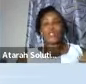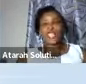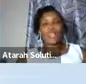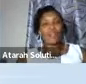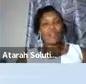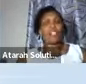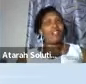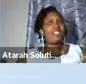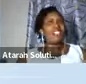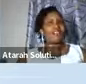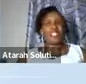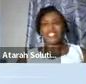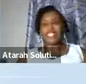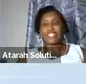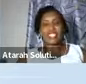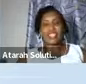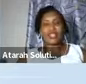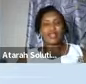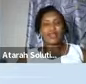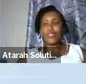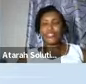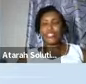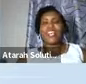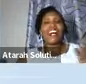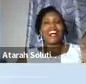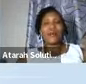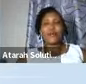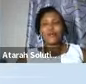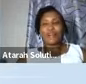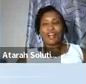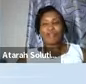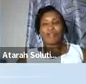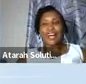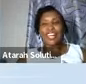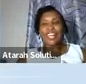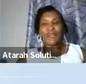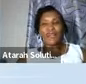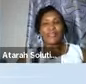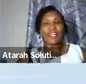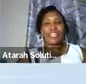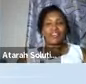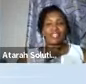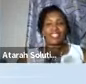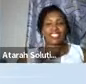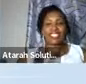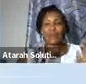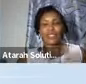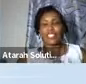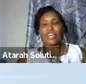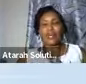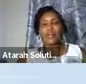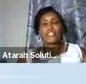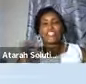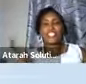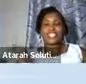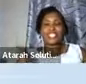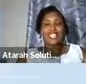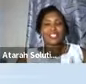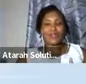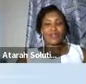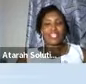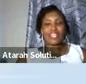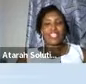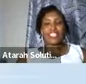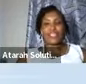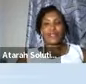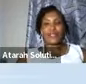just yourself, or is it Valentine's yet? Okay, no, it's not. If you have buy and you want to go and have some good time, yes,